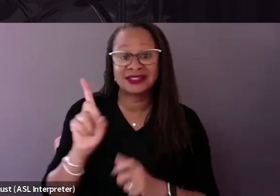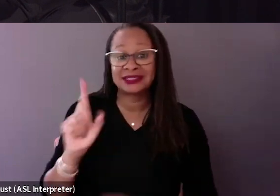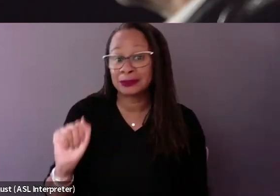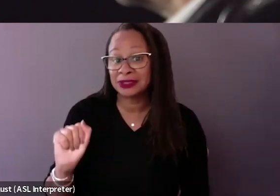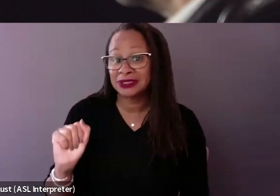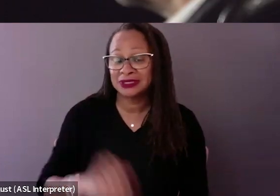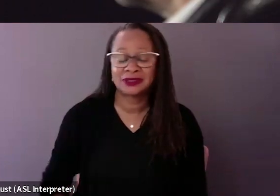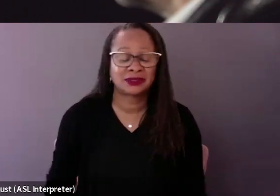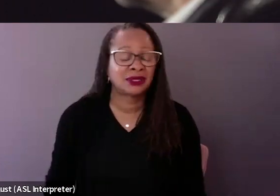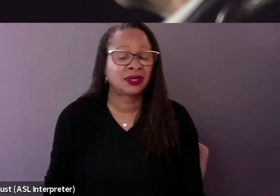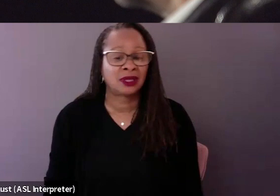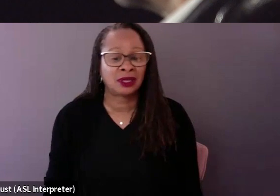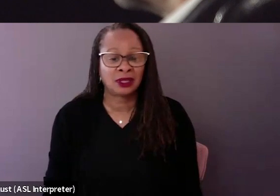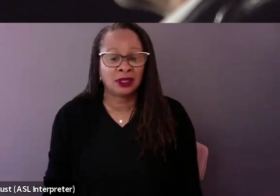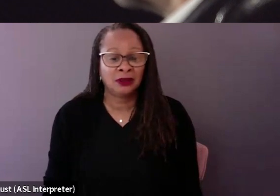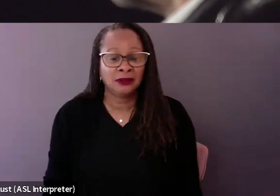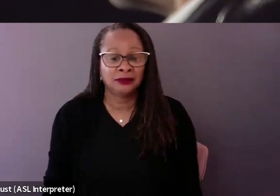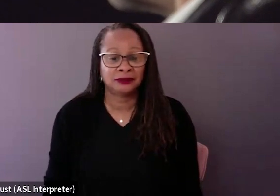disabilities, and